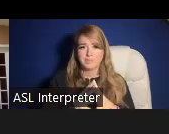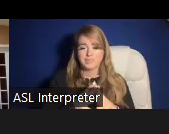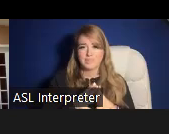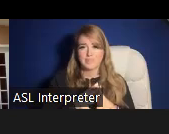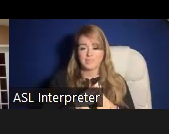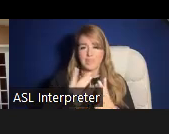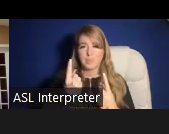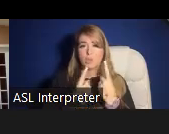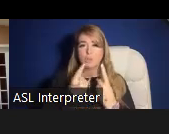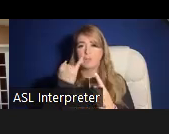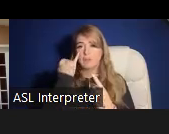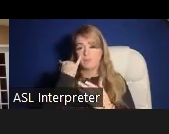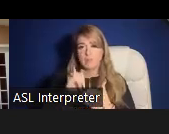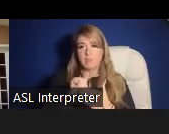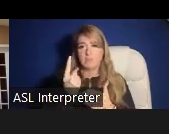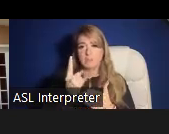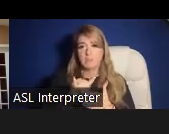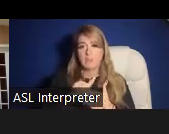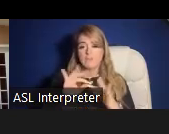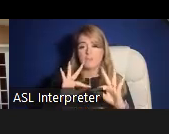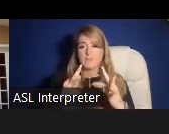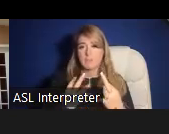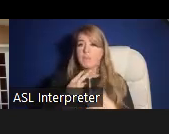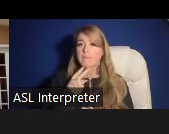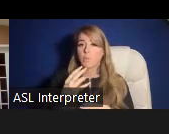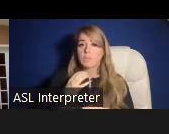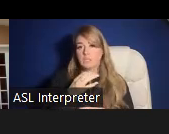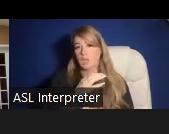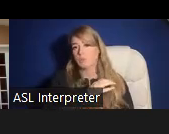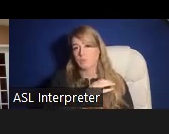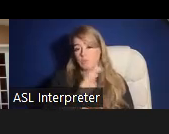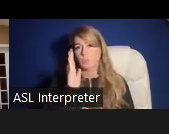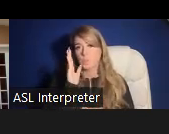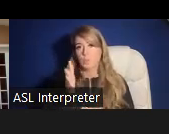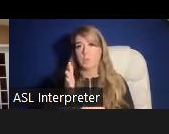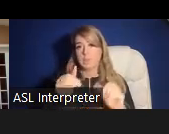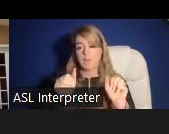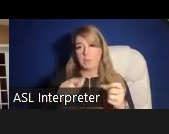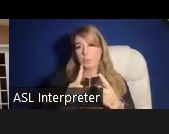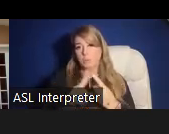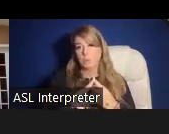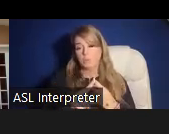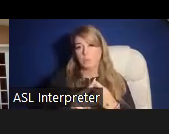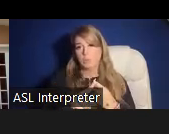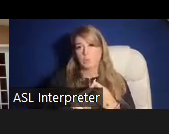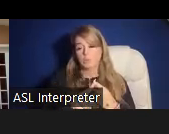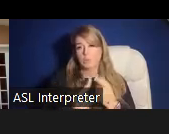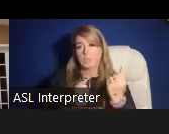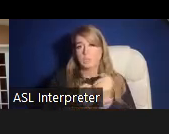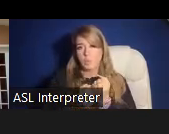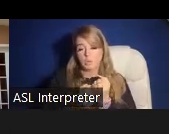I'm wondering, is that something that the Family Voice Council would be able to